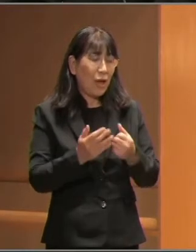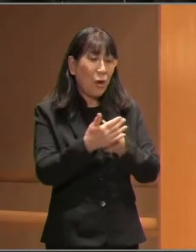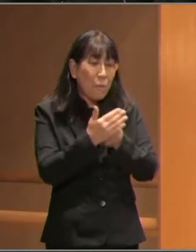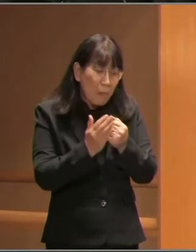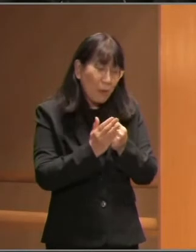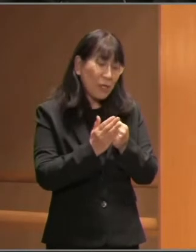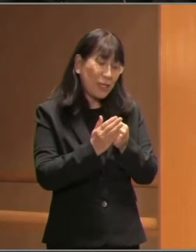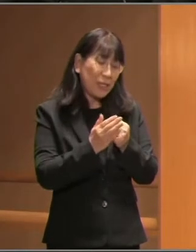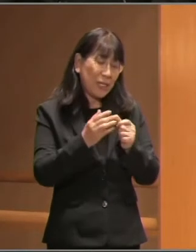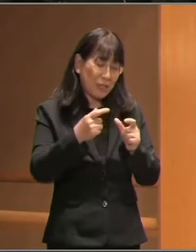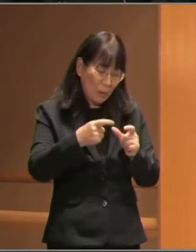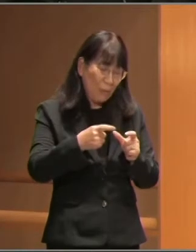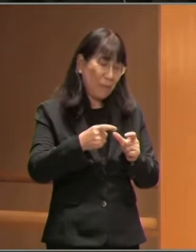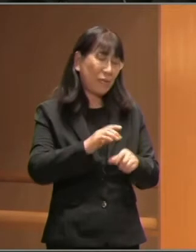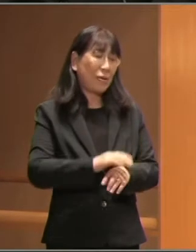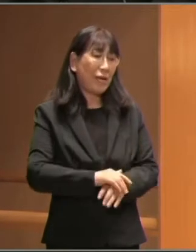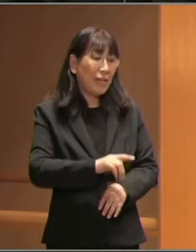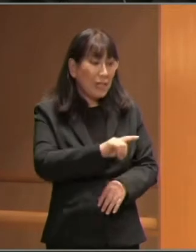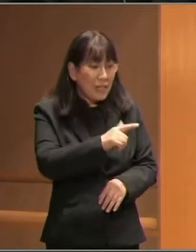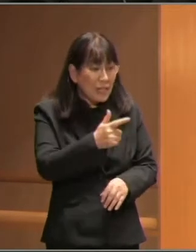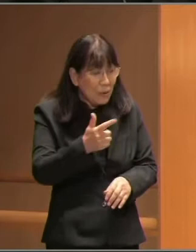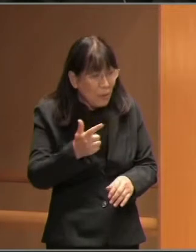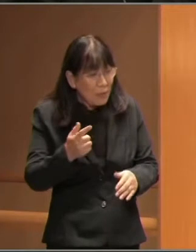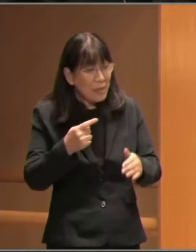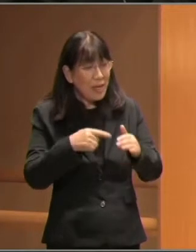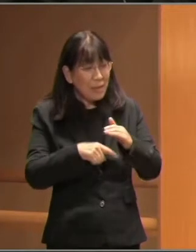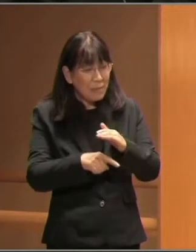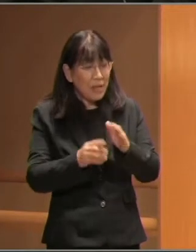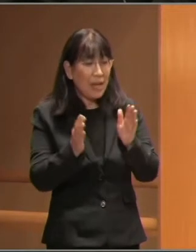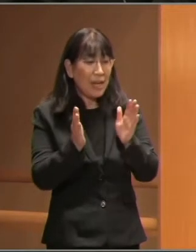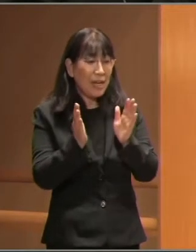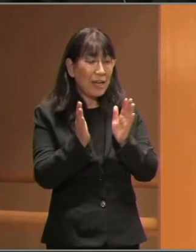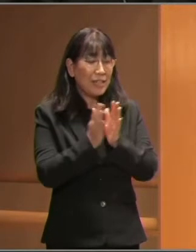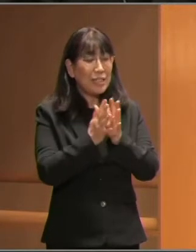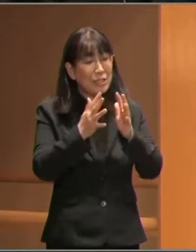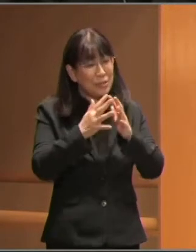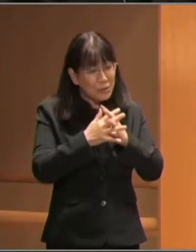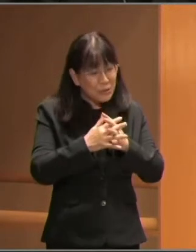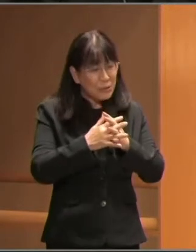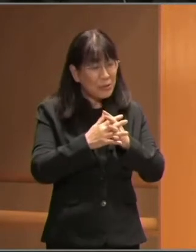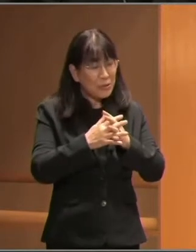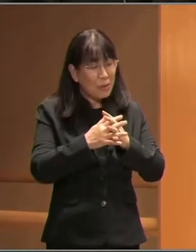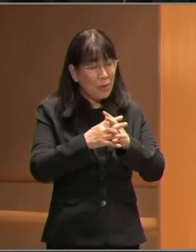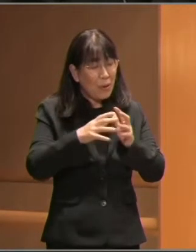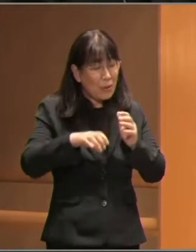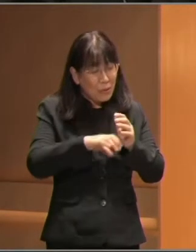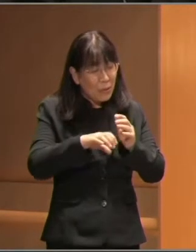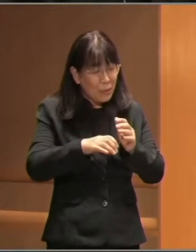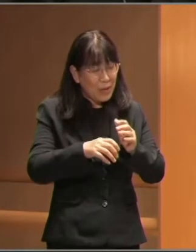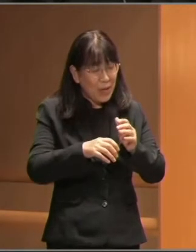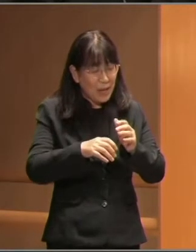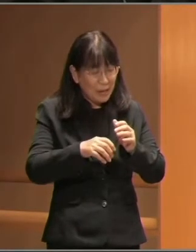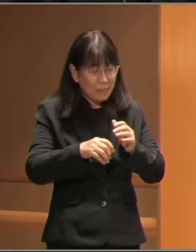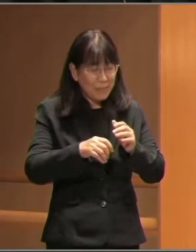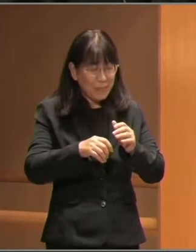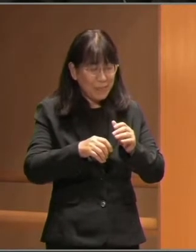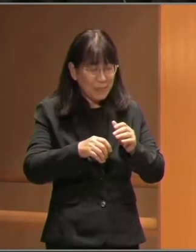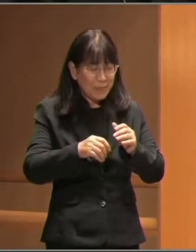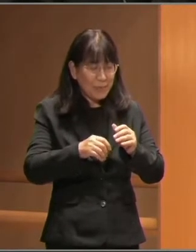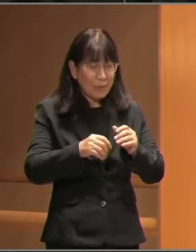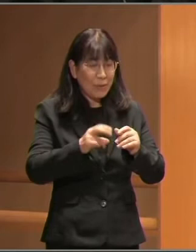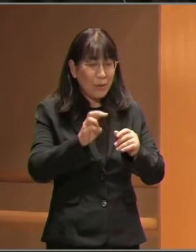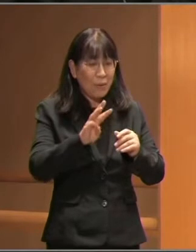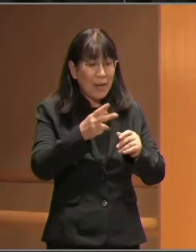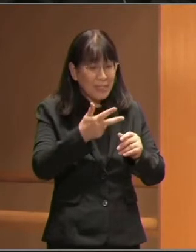calendars. Ise washi has been used for many purposes for the Ise Big Shrine. And this is